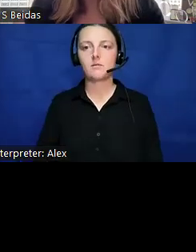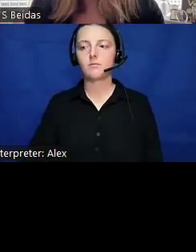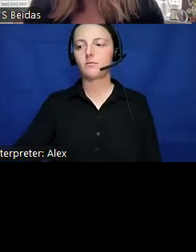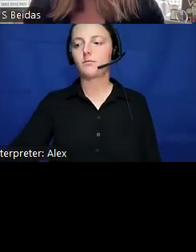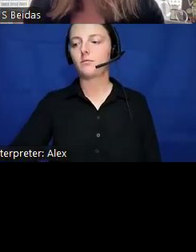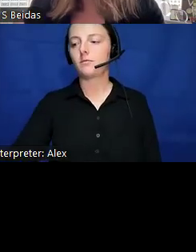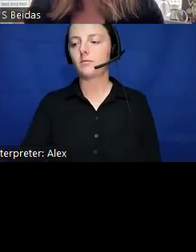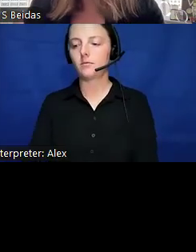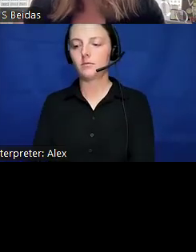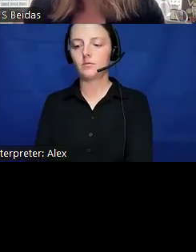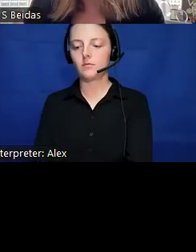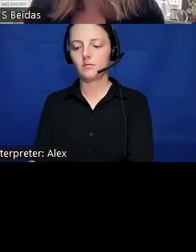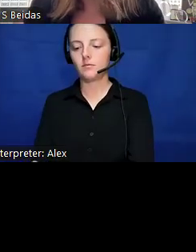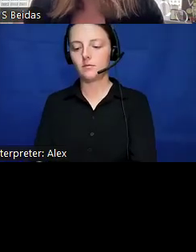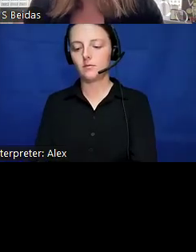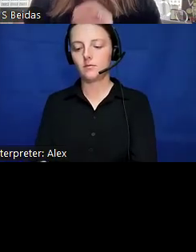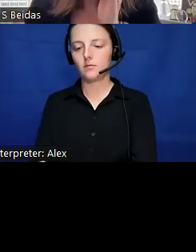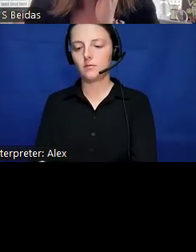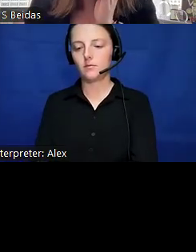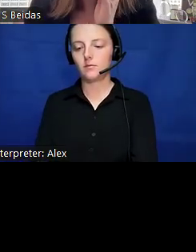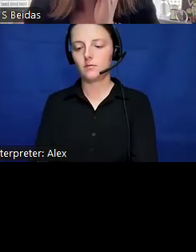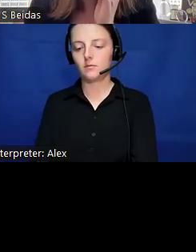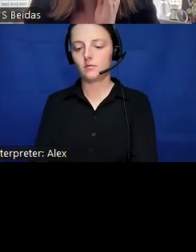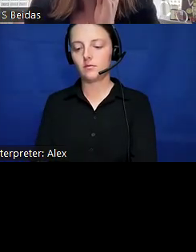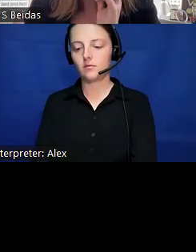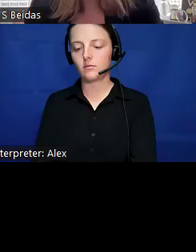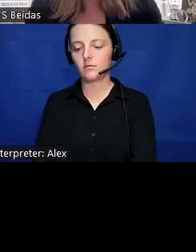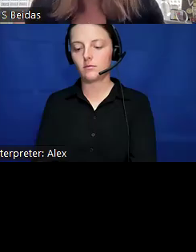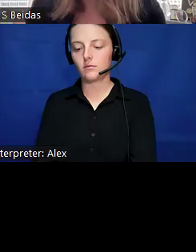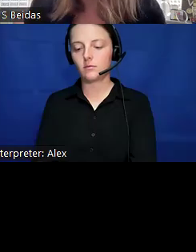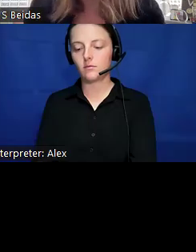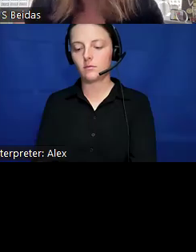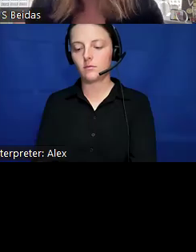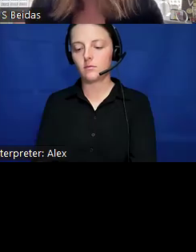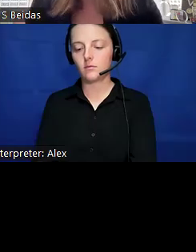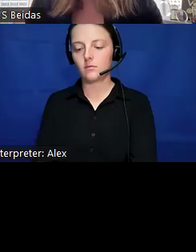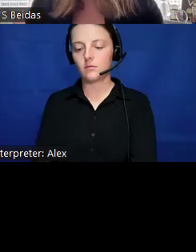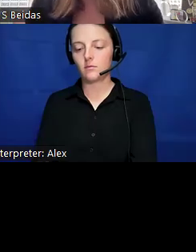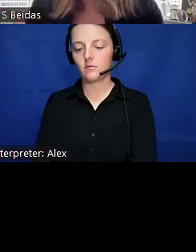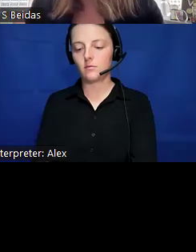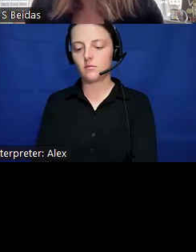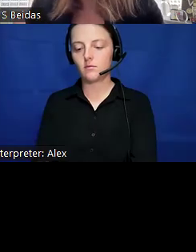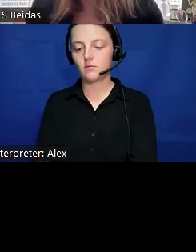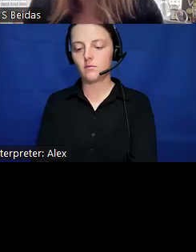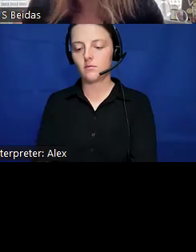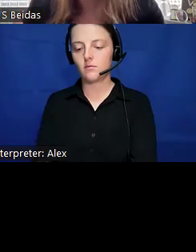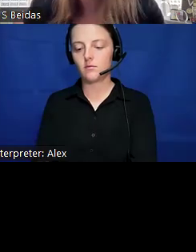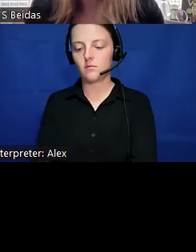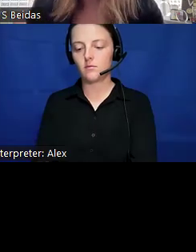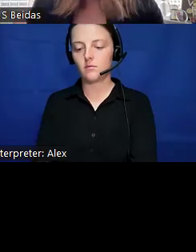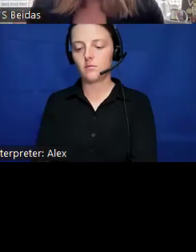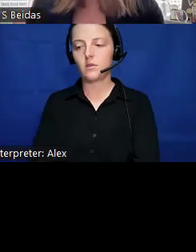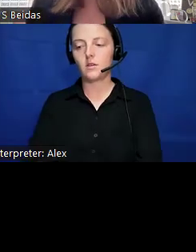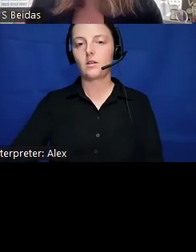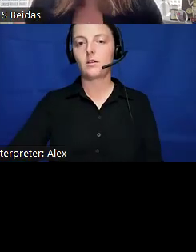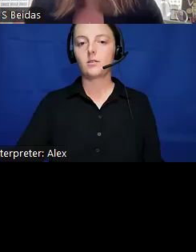approach. So the next thing after you think about that, who your partners are and where you can be most of use, is to pay close attention